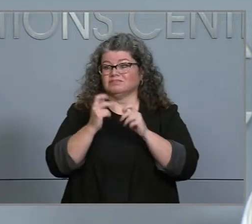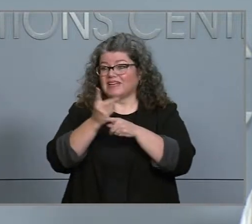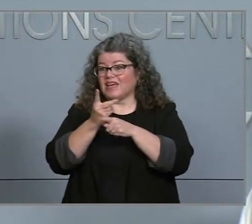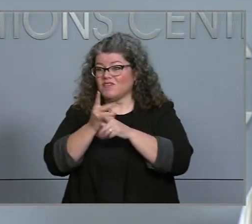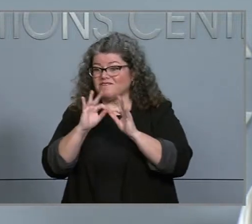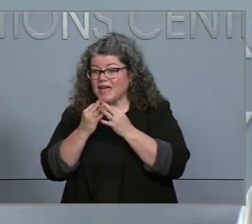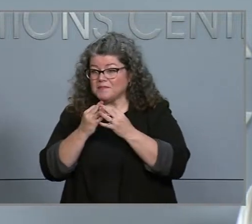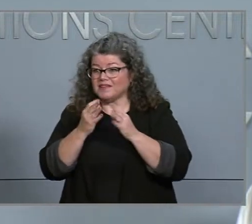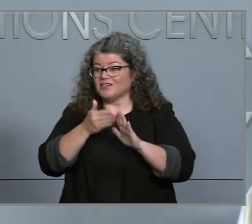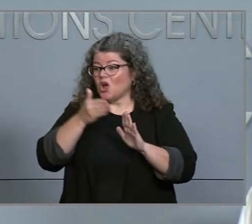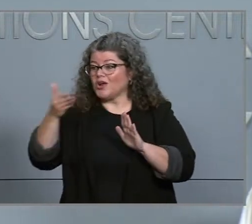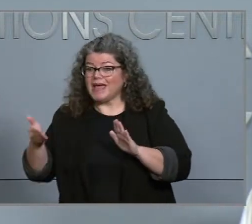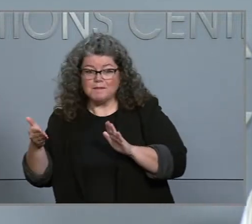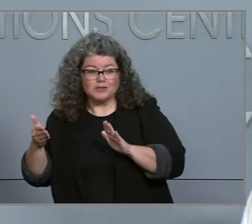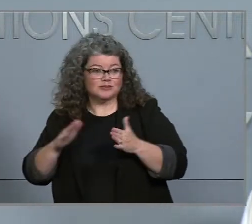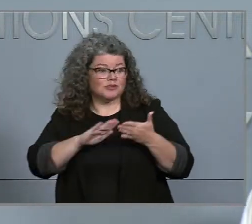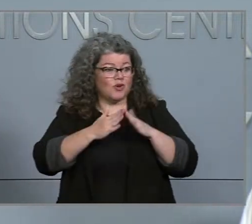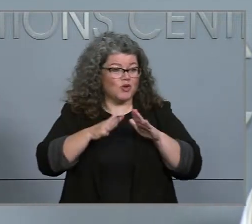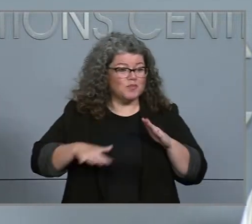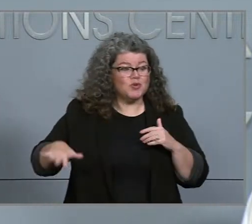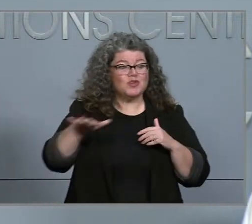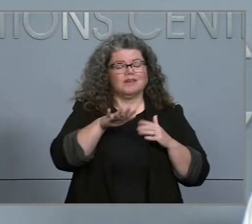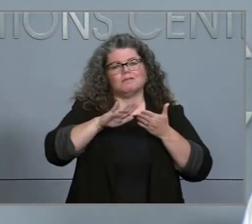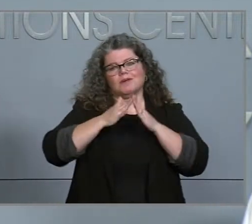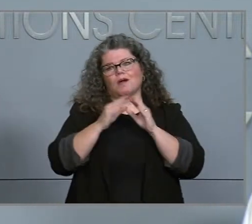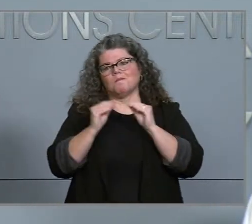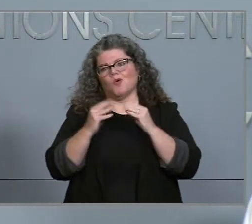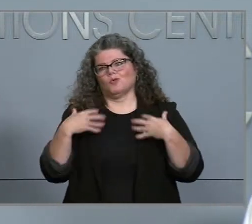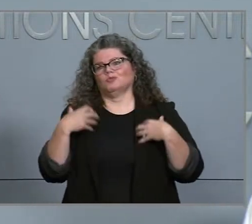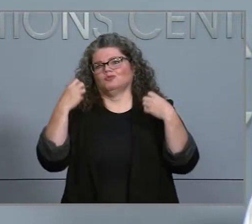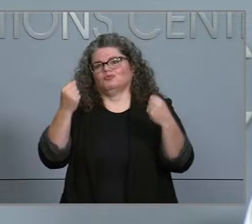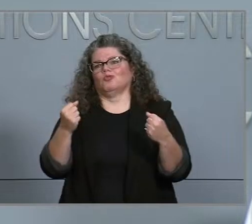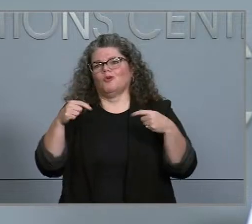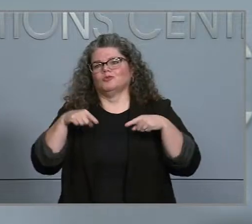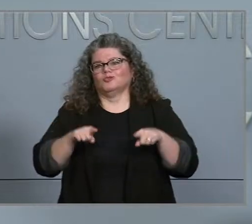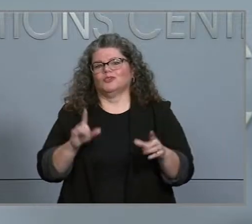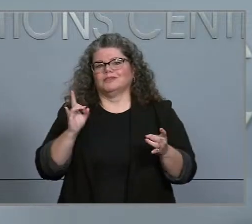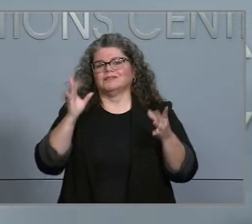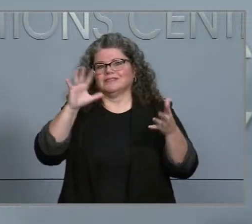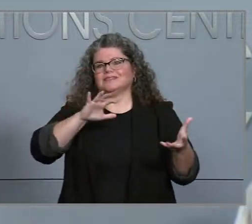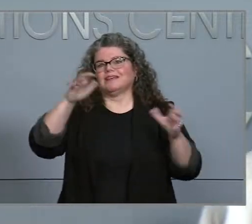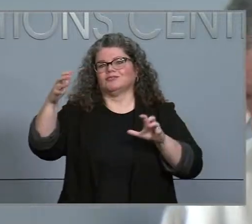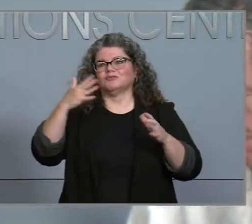our neighbors, and our communities, we are stronger during a disaster. Thank you.